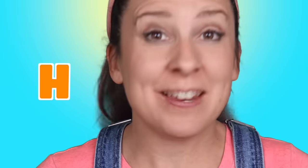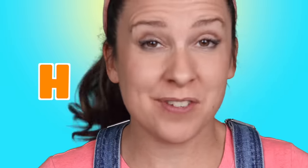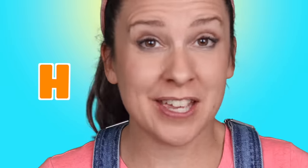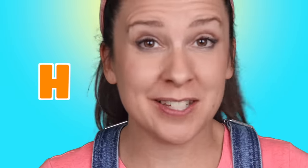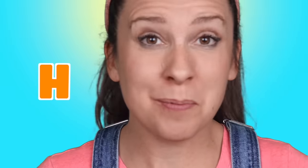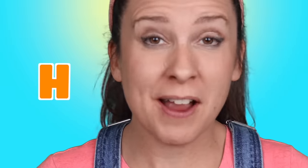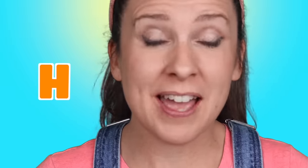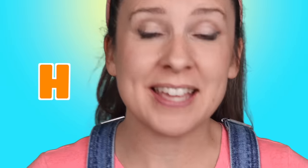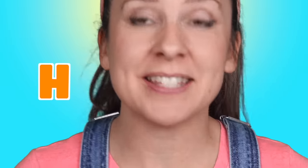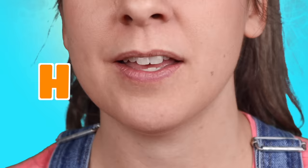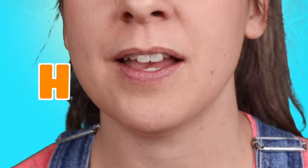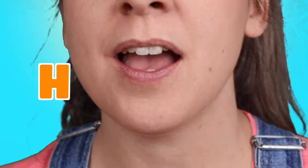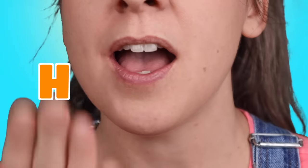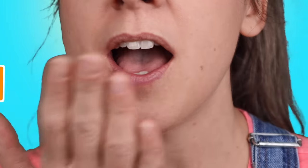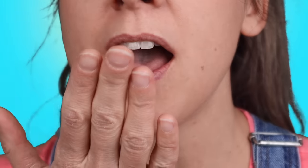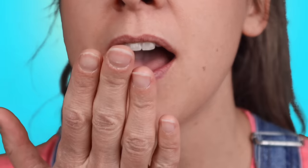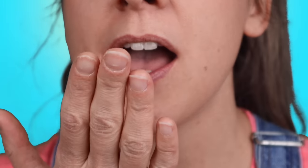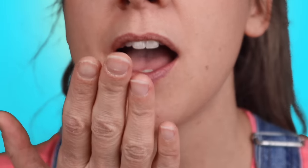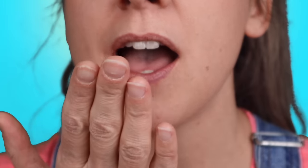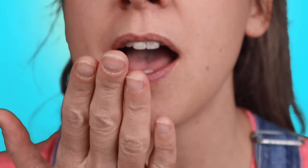sound. Then we'll get a surprise.